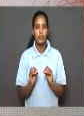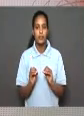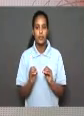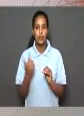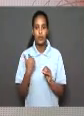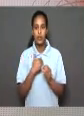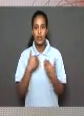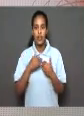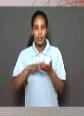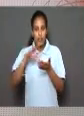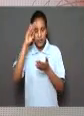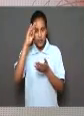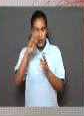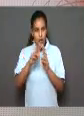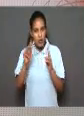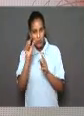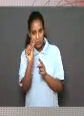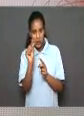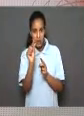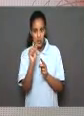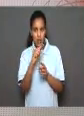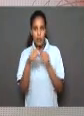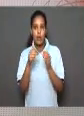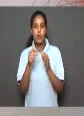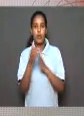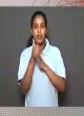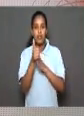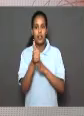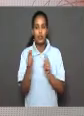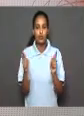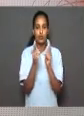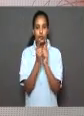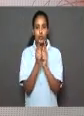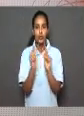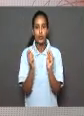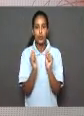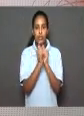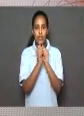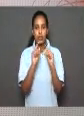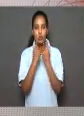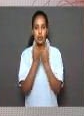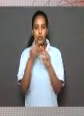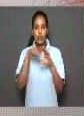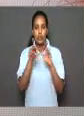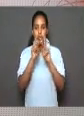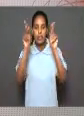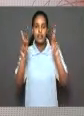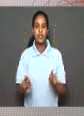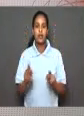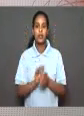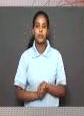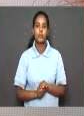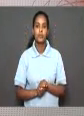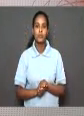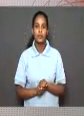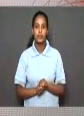Students, we have learned quite a bit about the trends associated with groups on the periodic